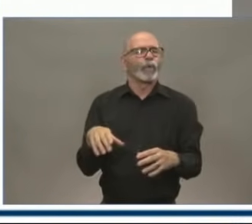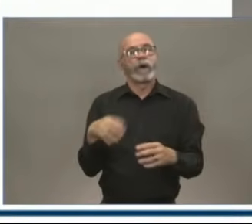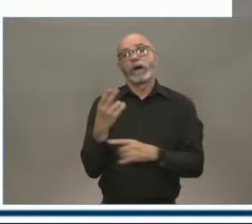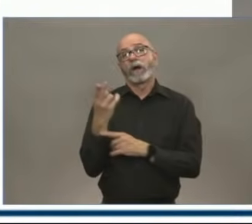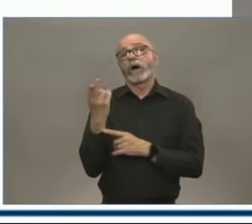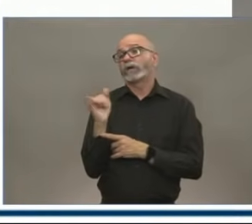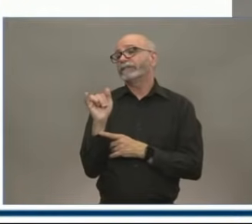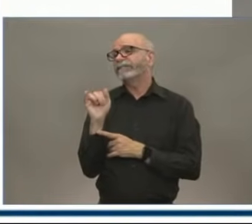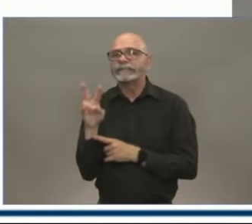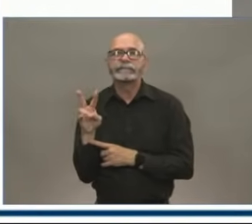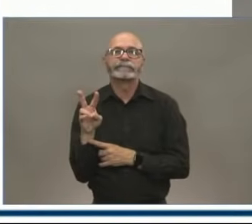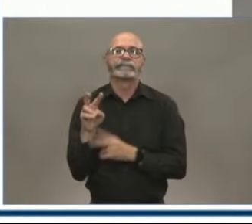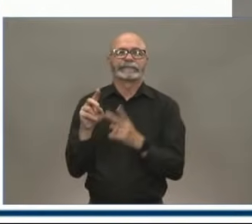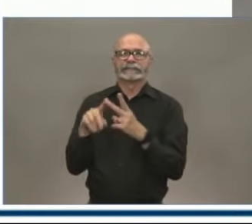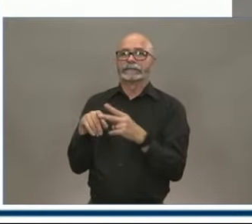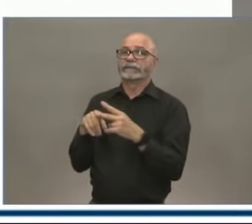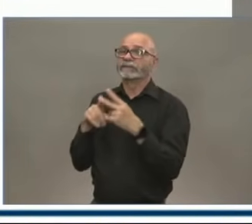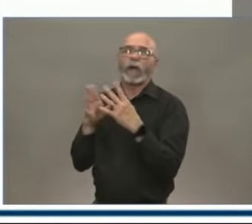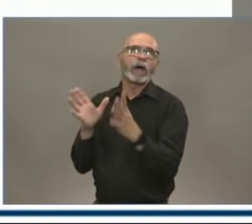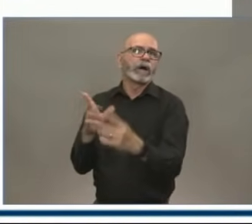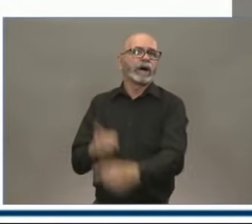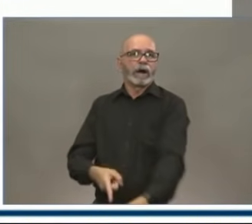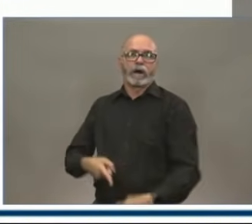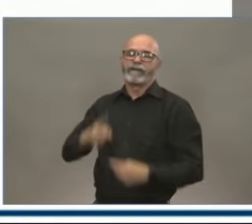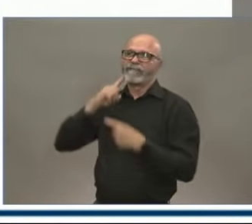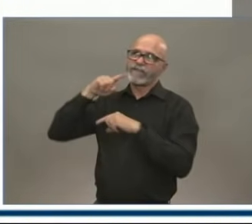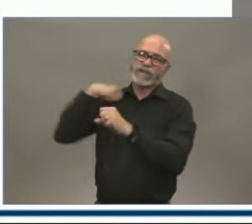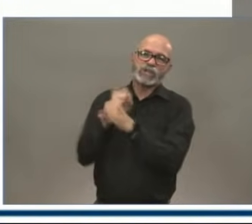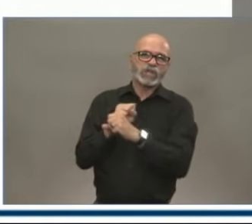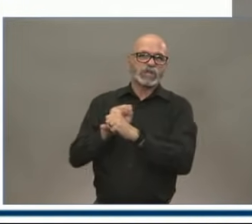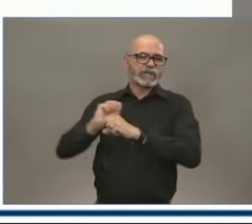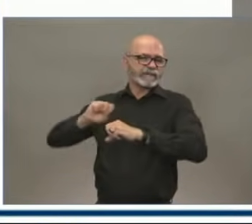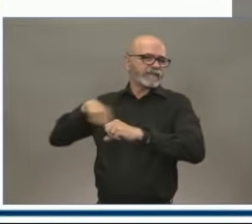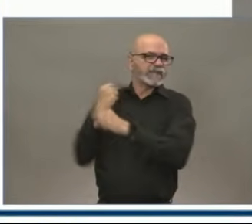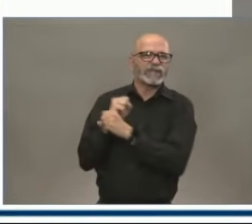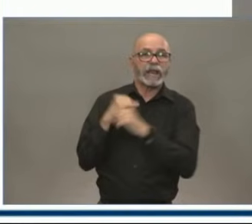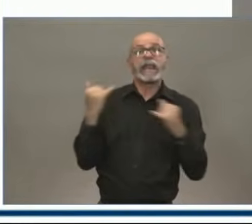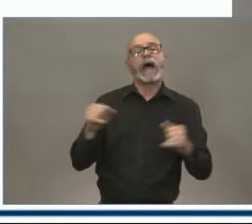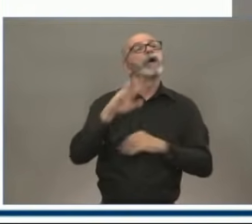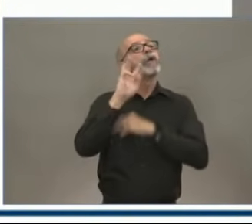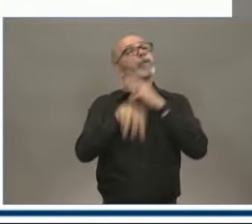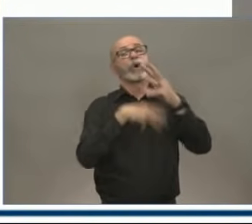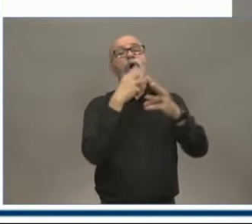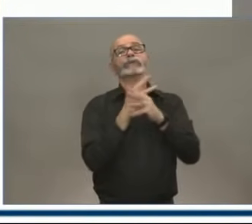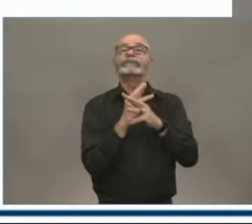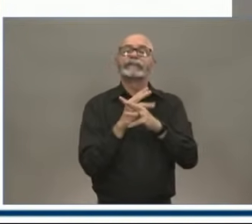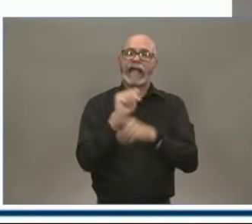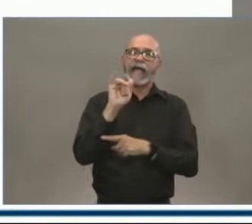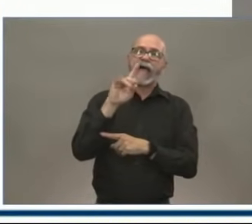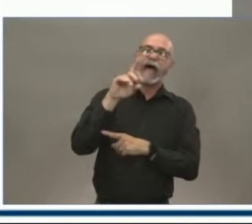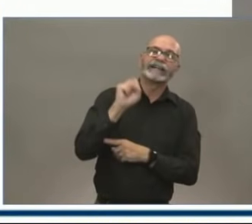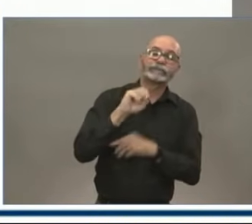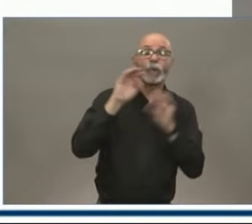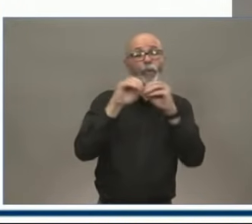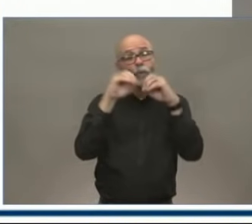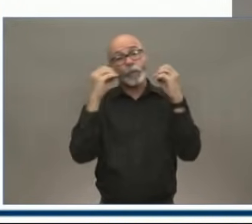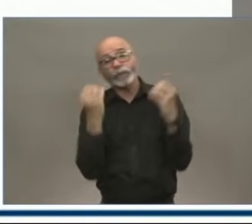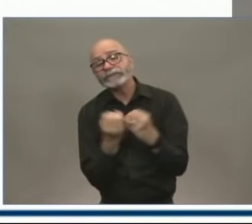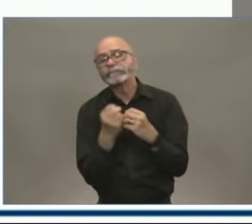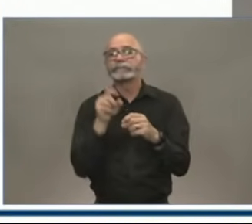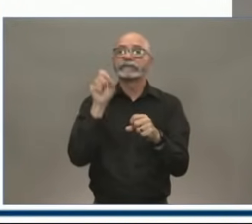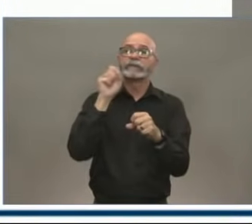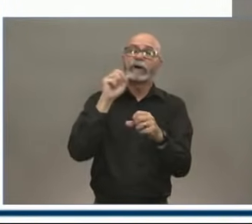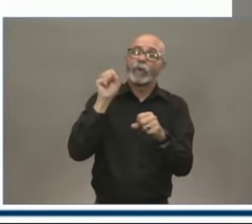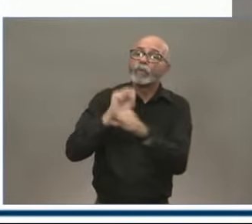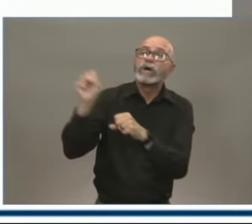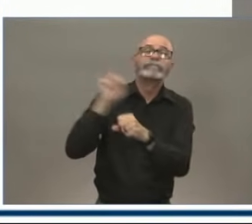Day is an important time to recognize that work. So I want to thank all those organizations, all those people for their dedication. And I